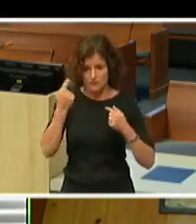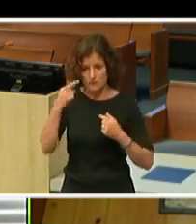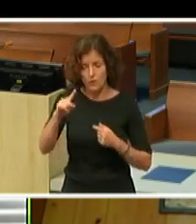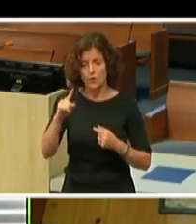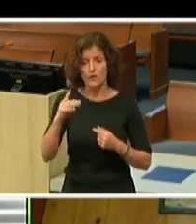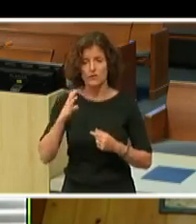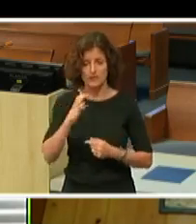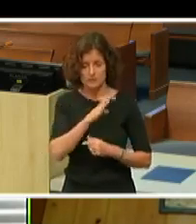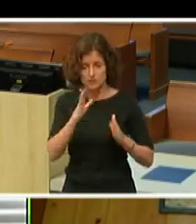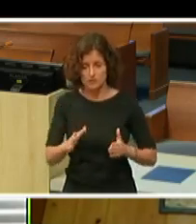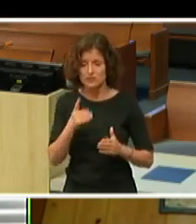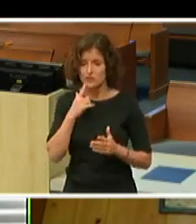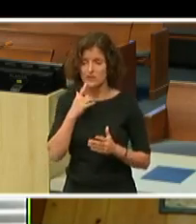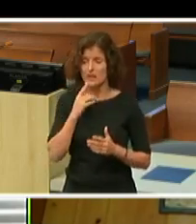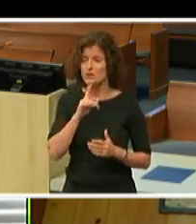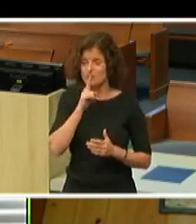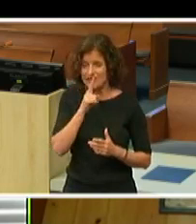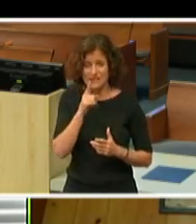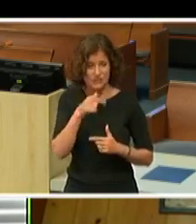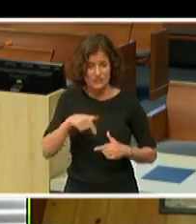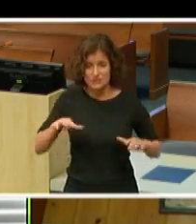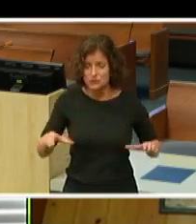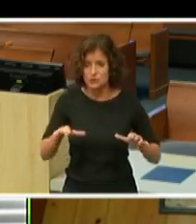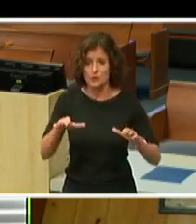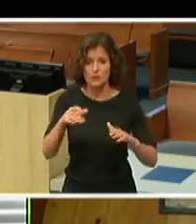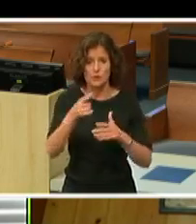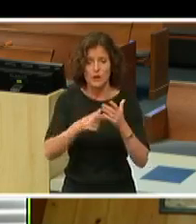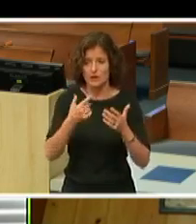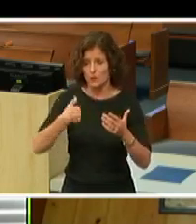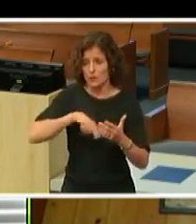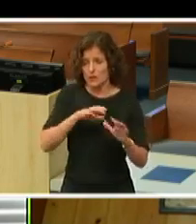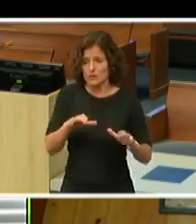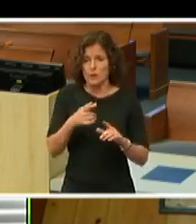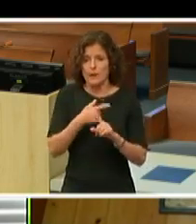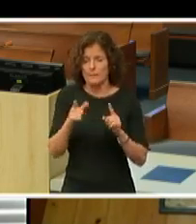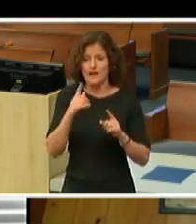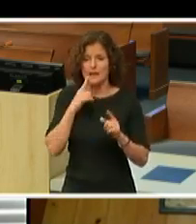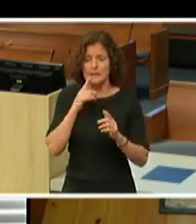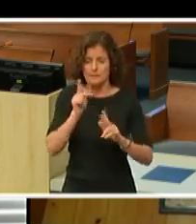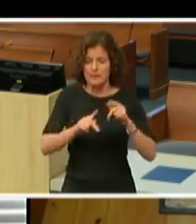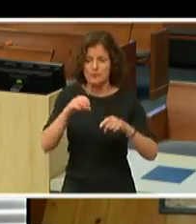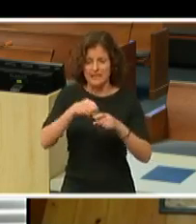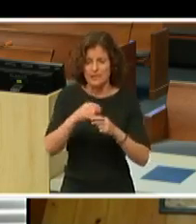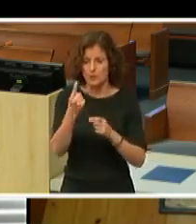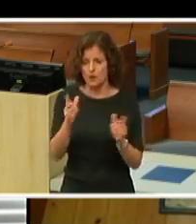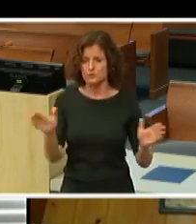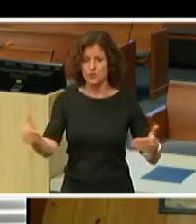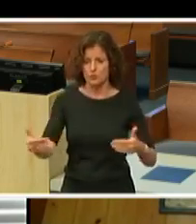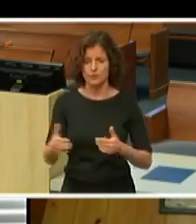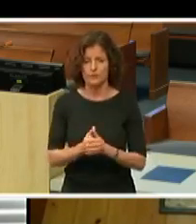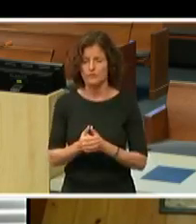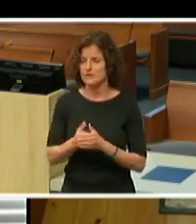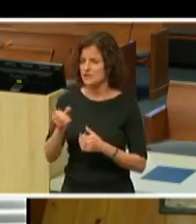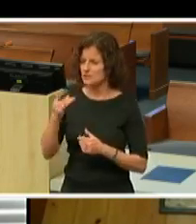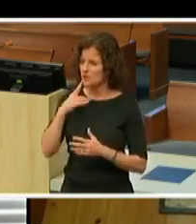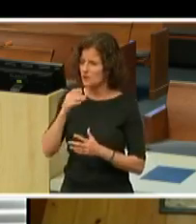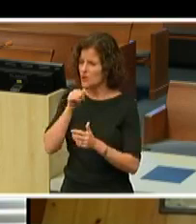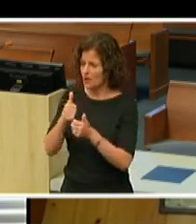essentially virtually do the same thing we do in our meetings, but people are spaced out separately. So and how does that comply with our stay-at-home order?